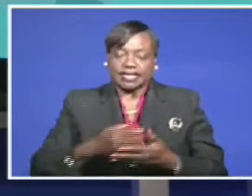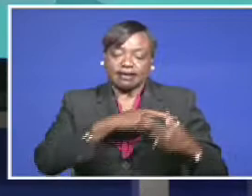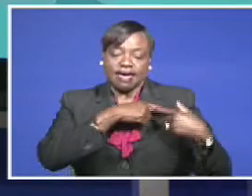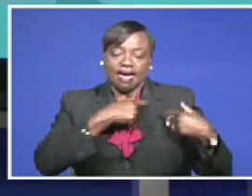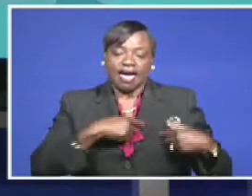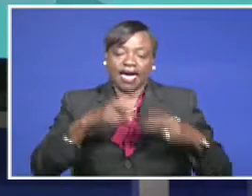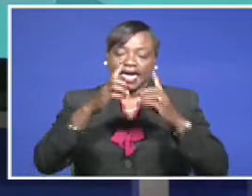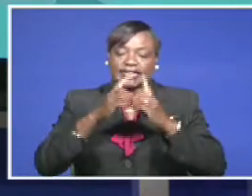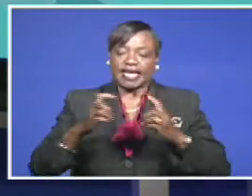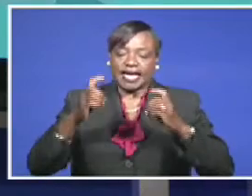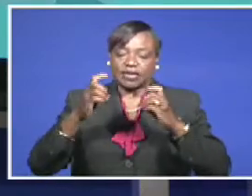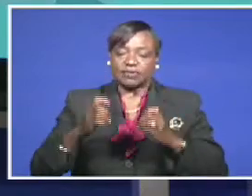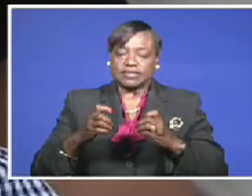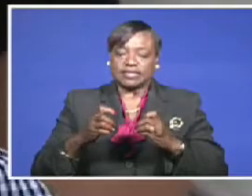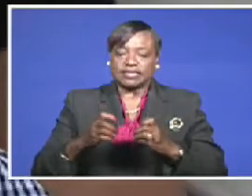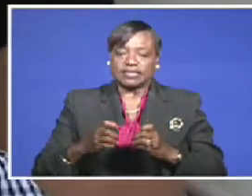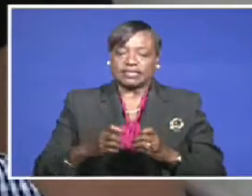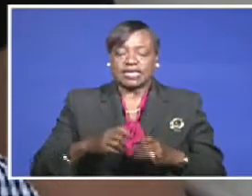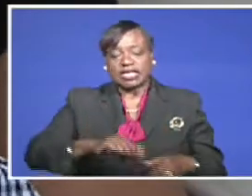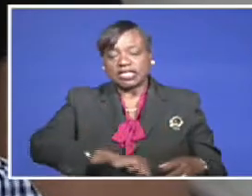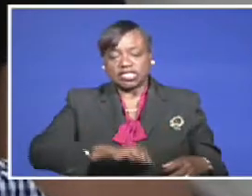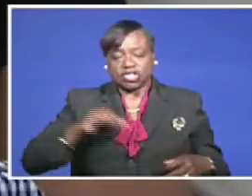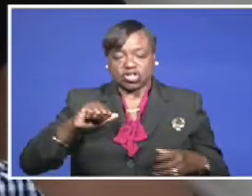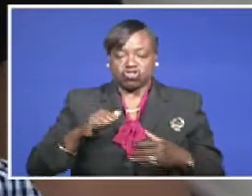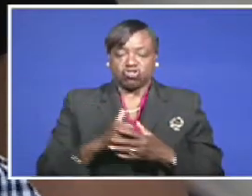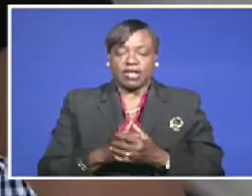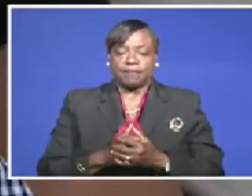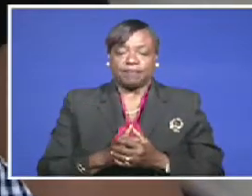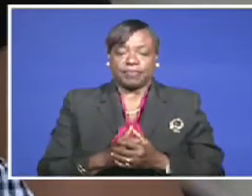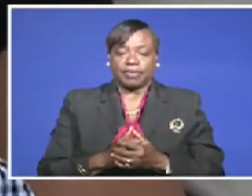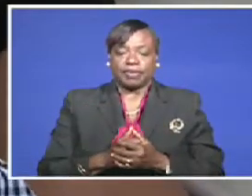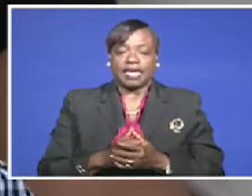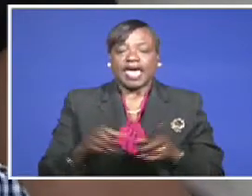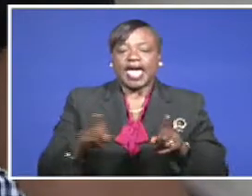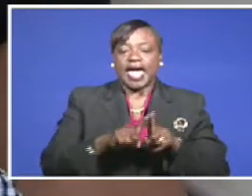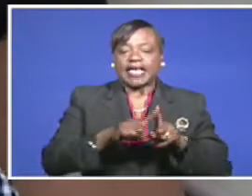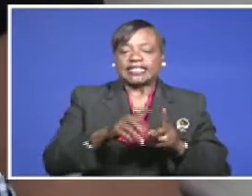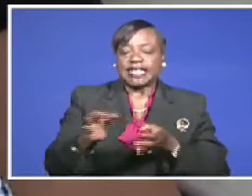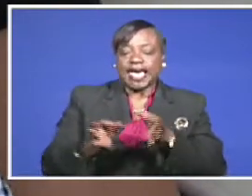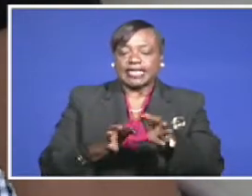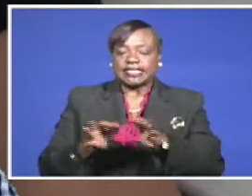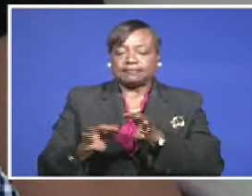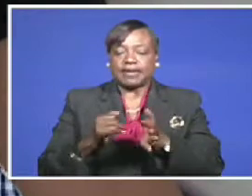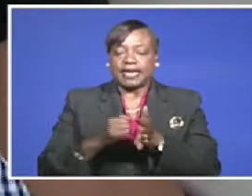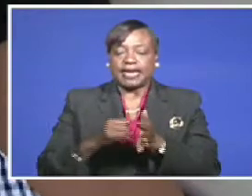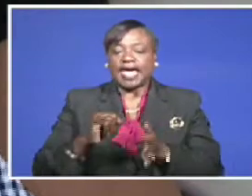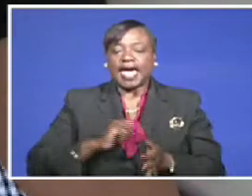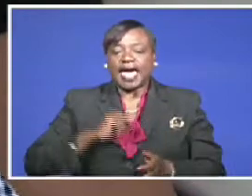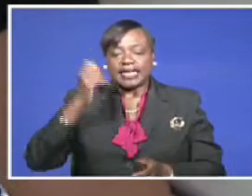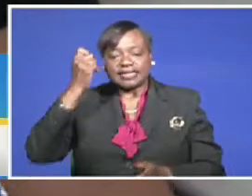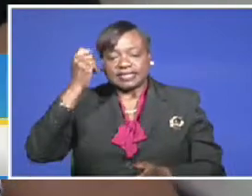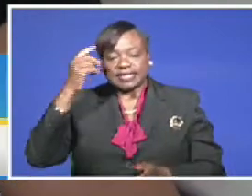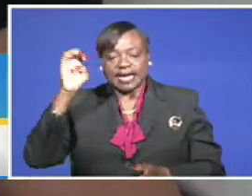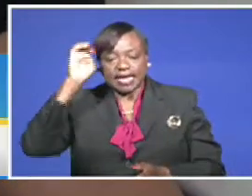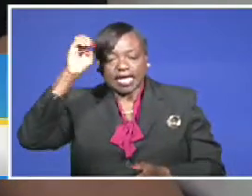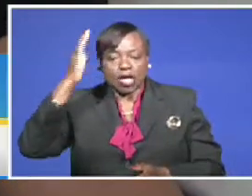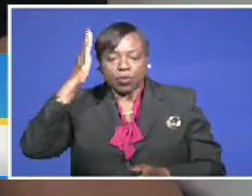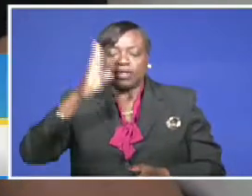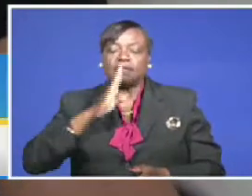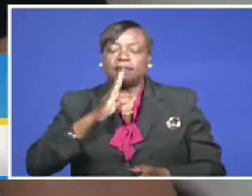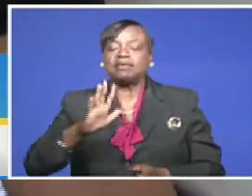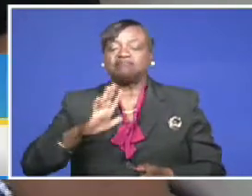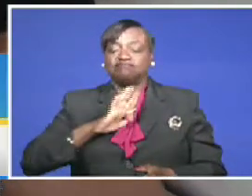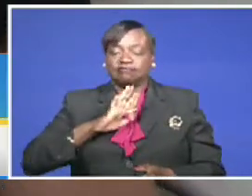recovery. As they explained it, I understand that he was going to be fine.